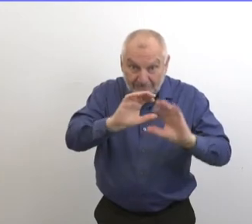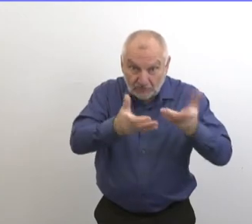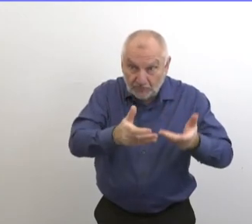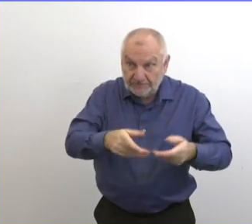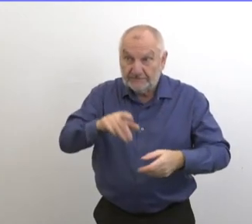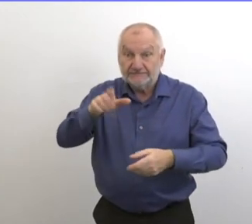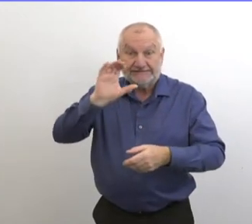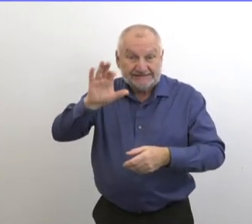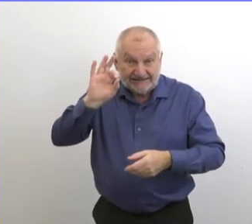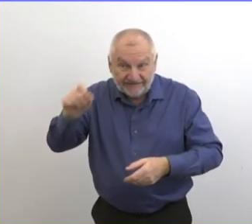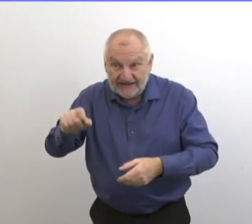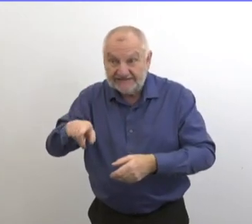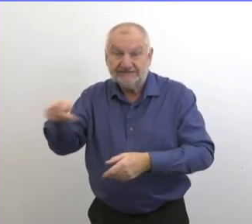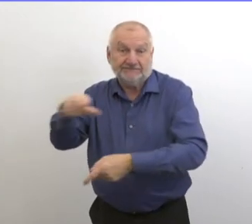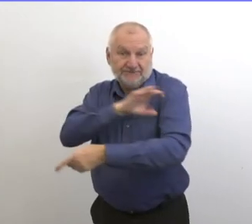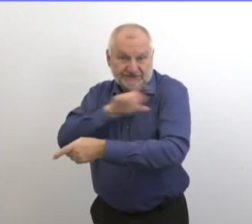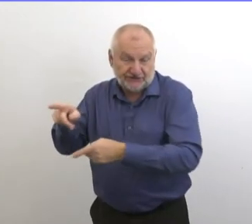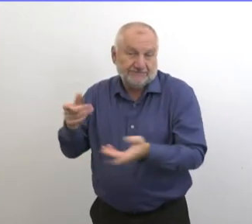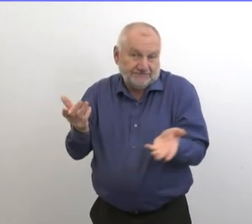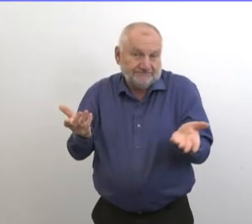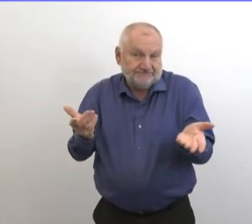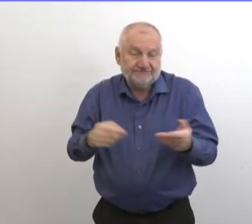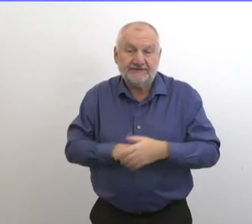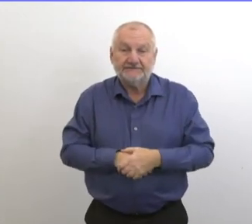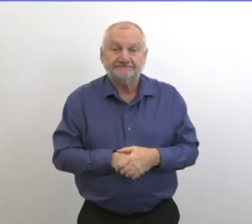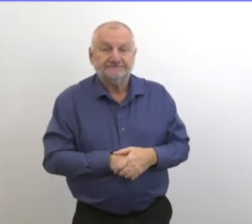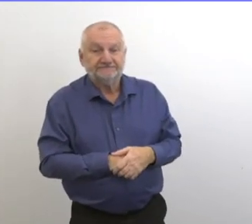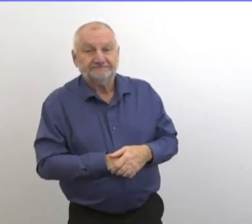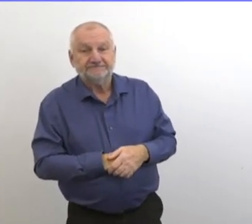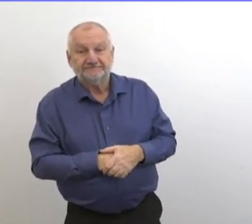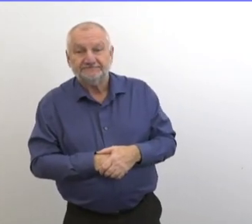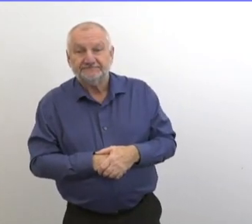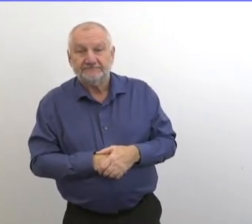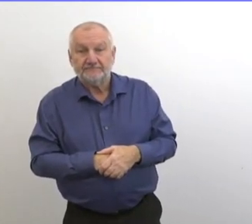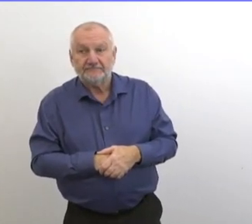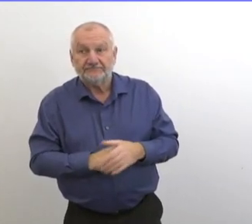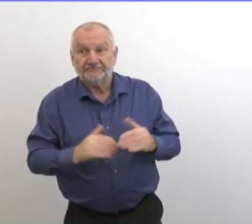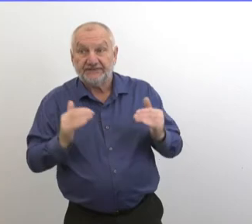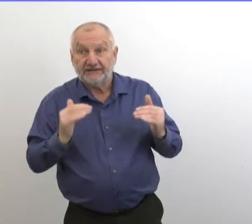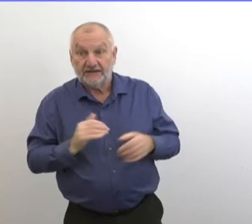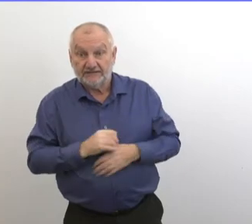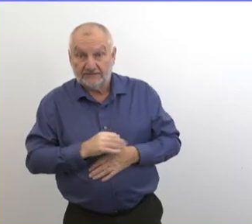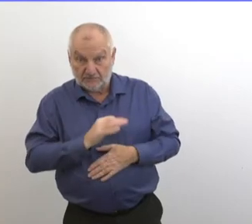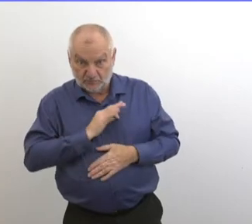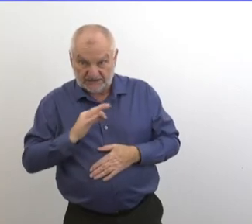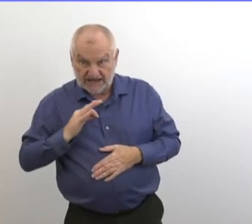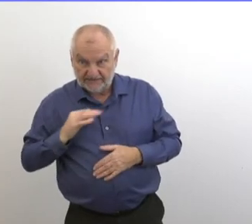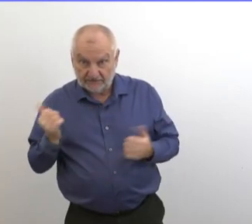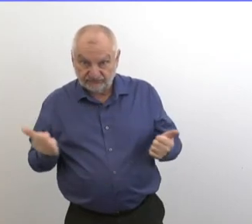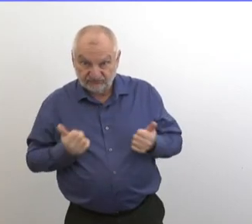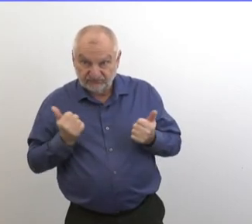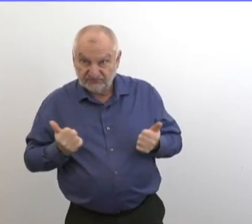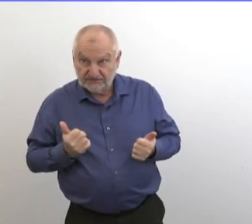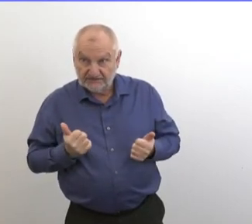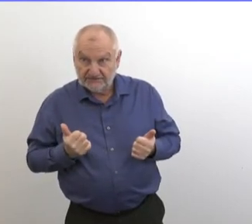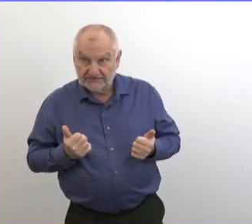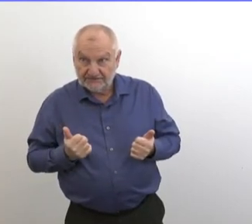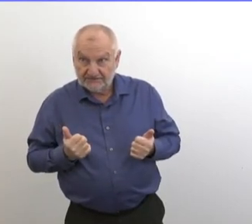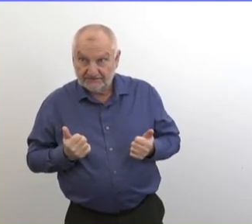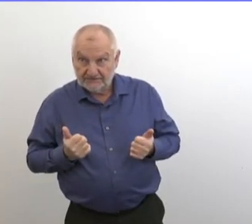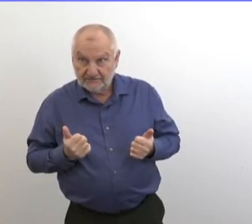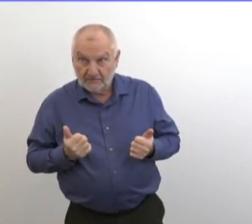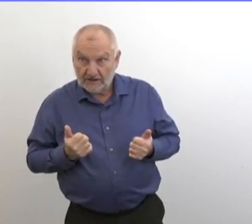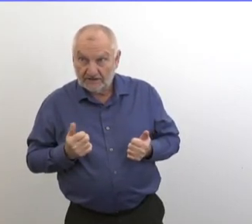Are you able at all to give any indication of where the staffing levels are right now? You know, are you running on 80% complements